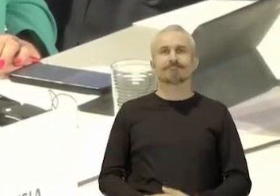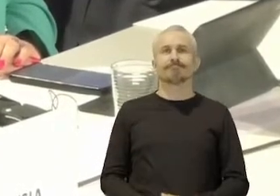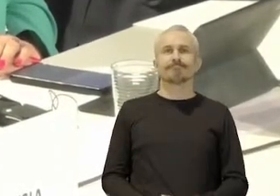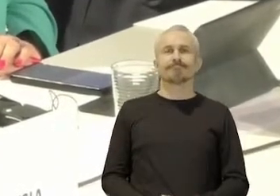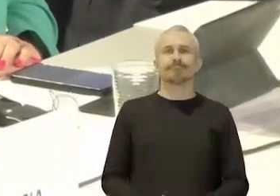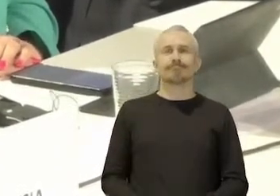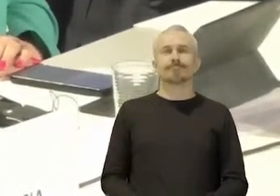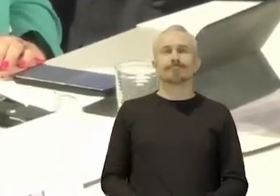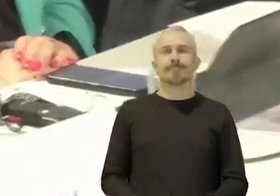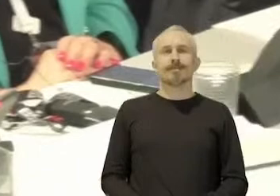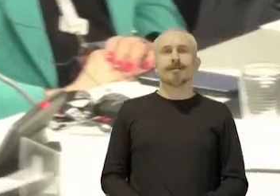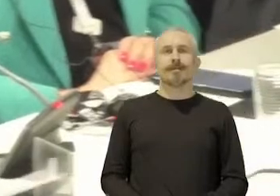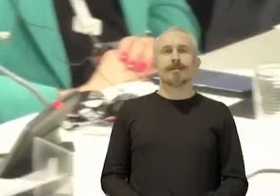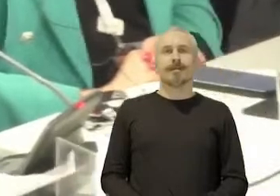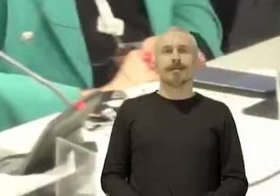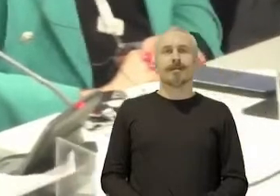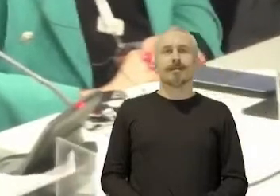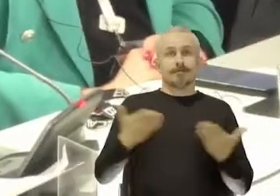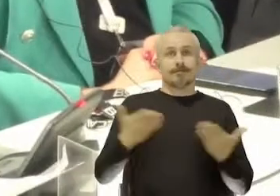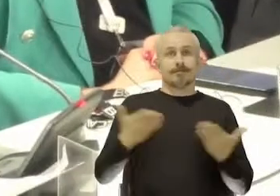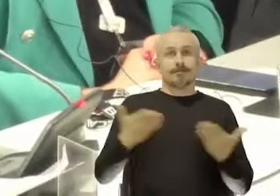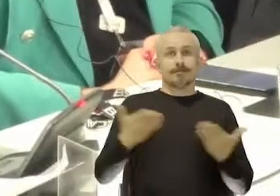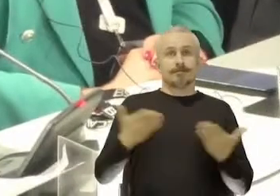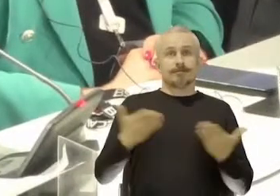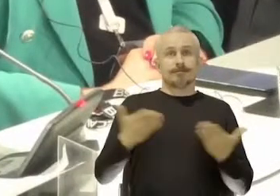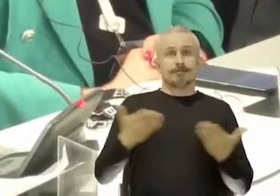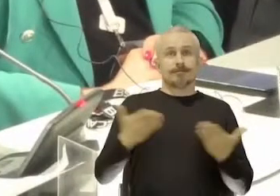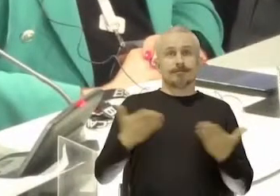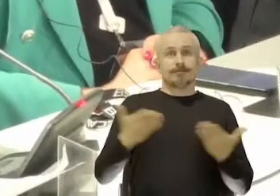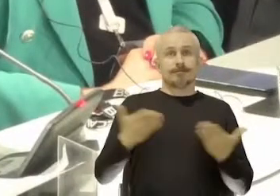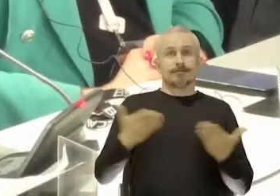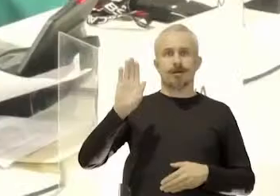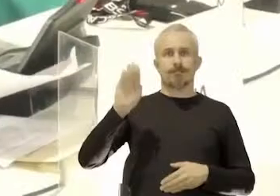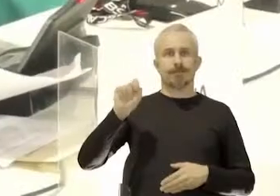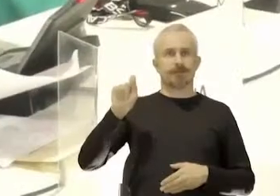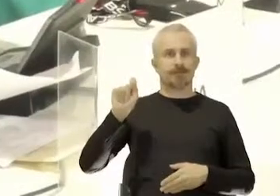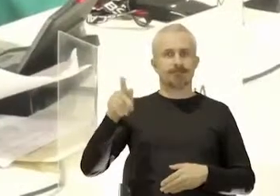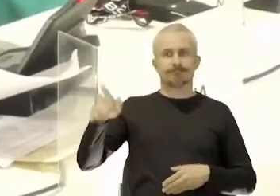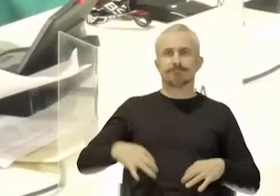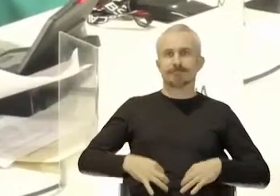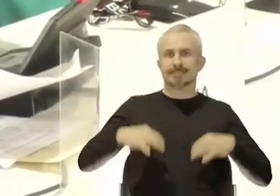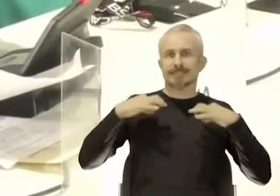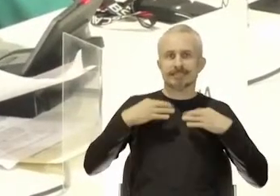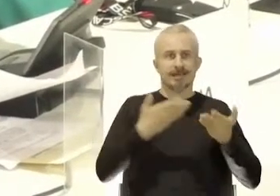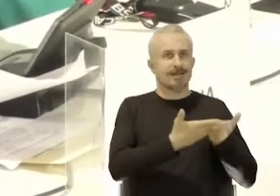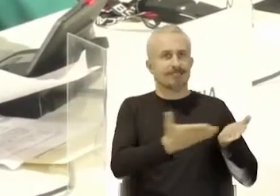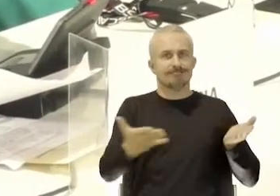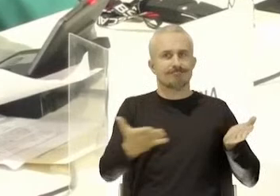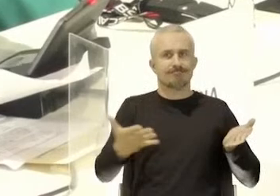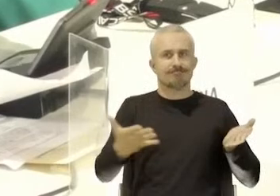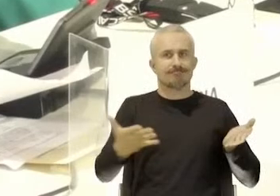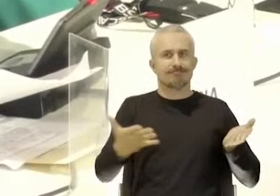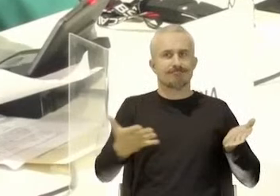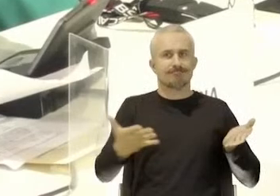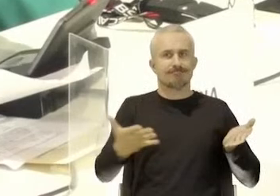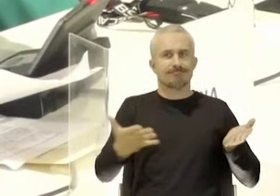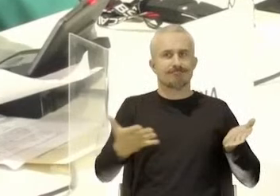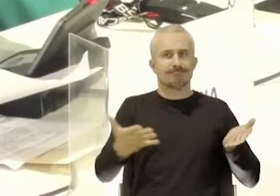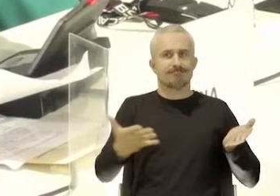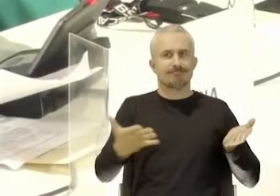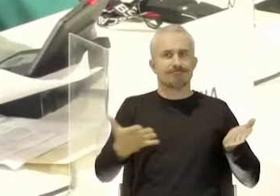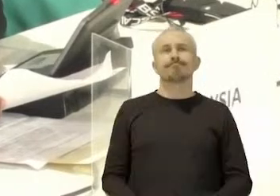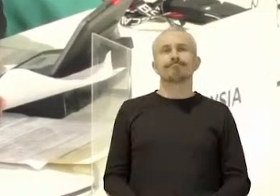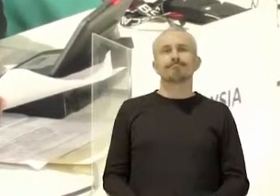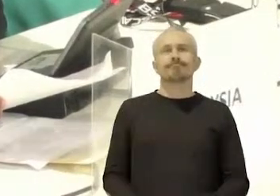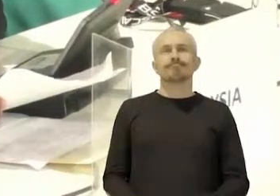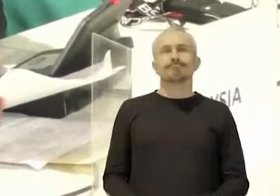Ministers, excellent distinguished guests. Malaysia is on track in creating a sustainable environment. Just like many other